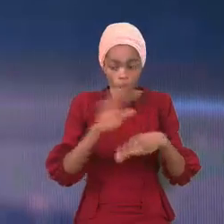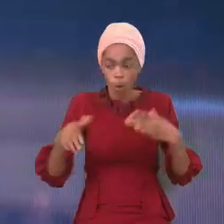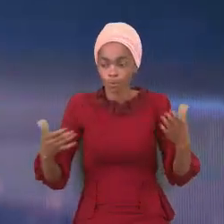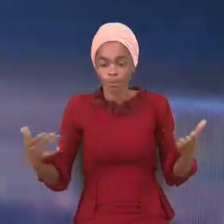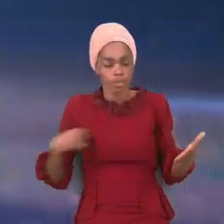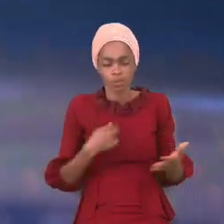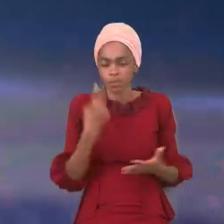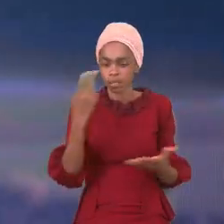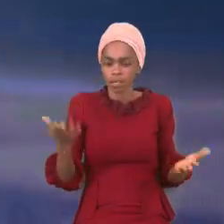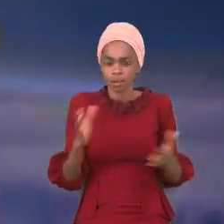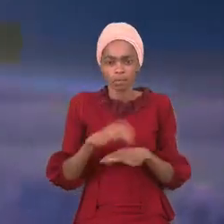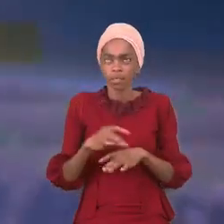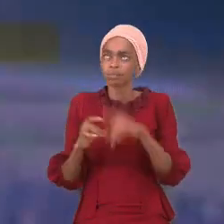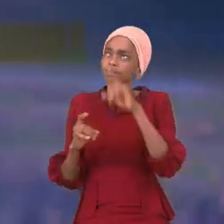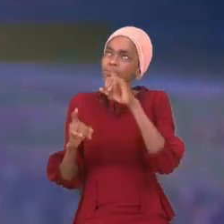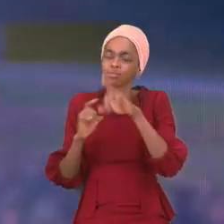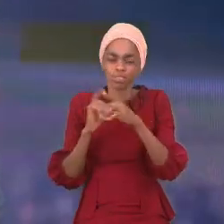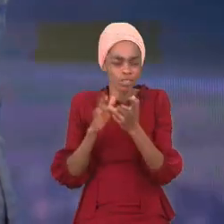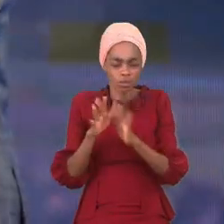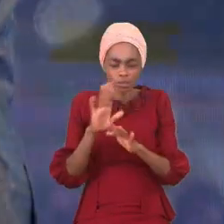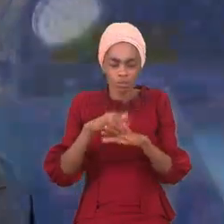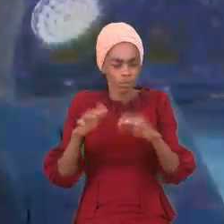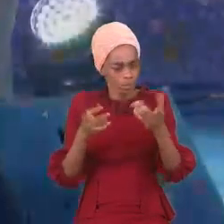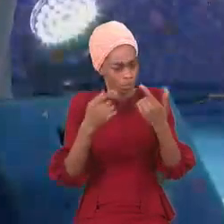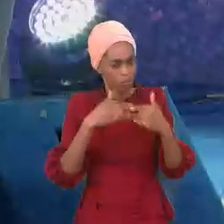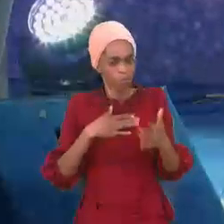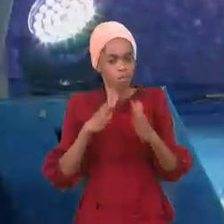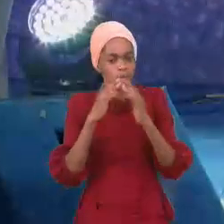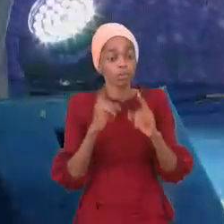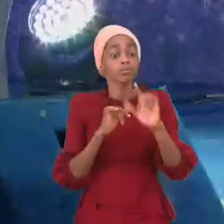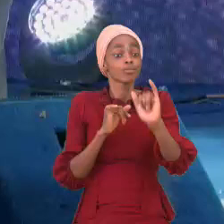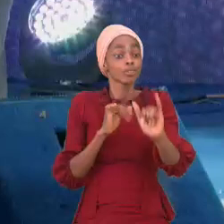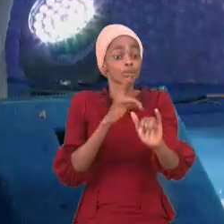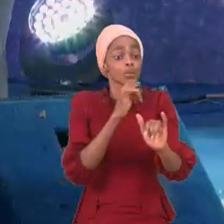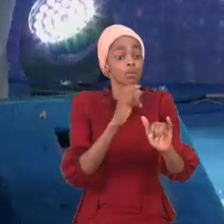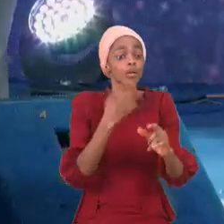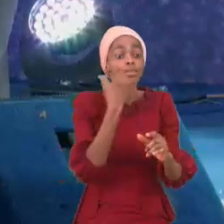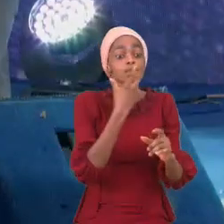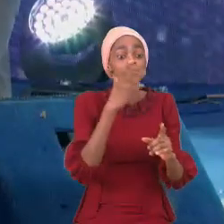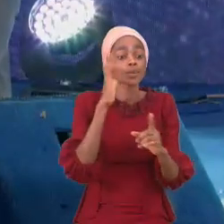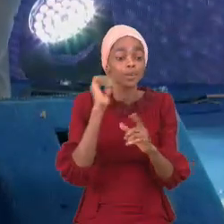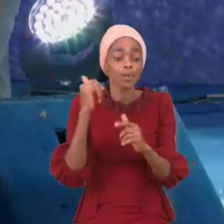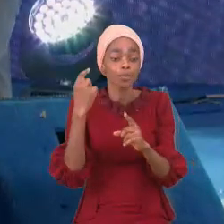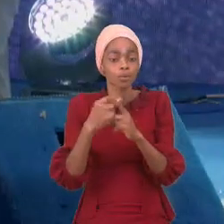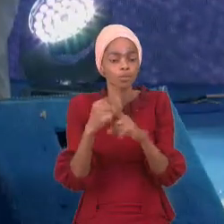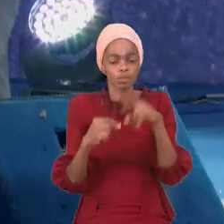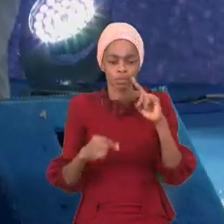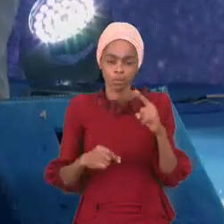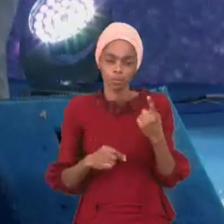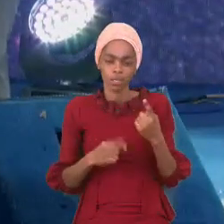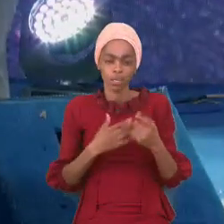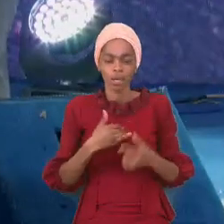on earth. You don't need to come. Stay where you are. Speak the word only, and